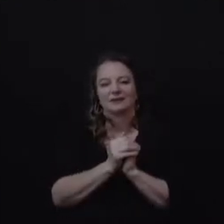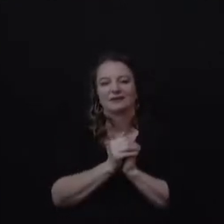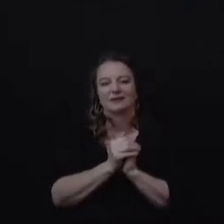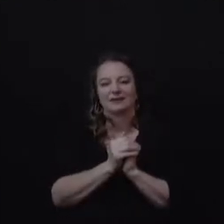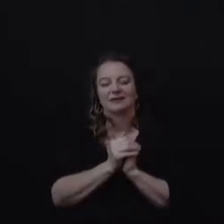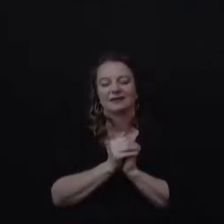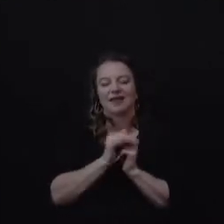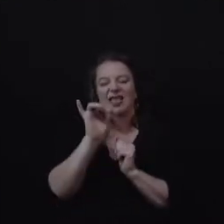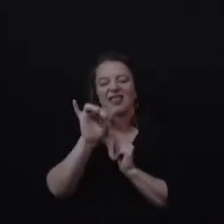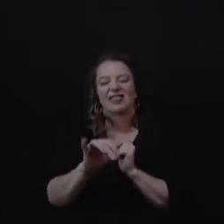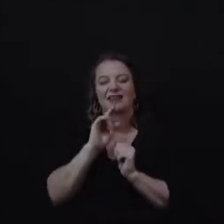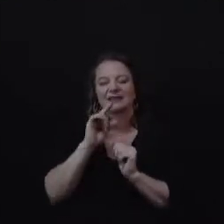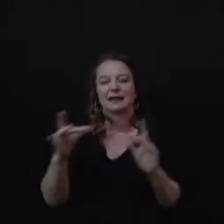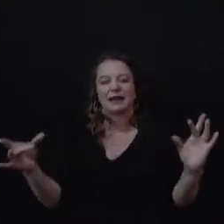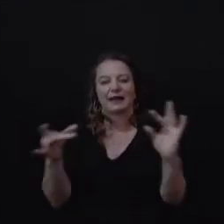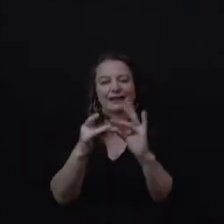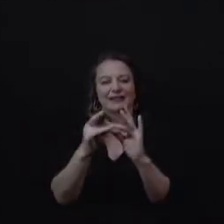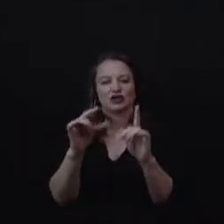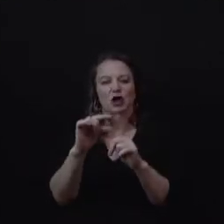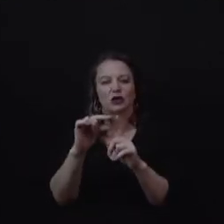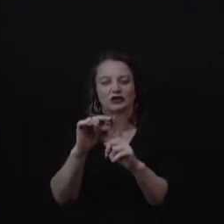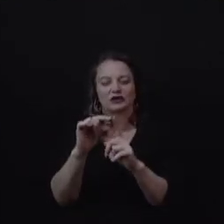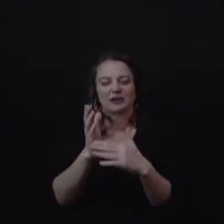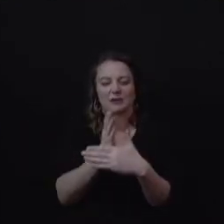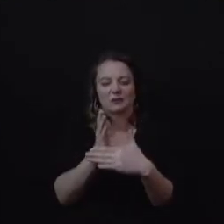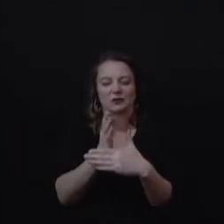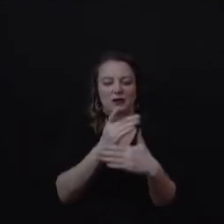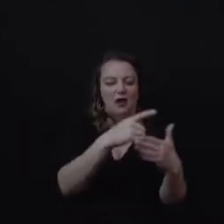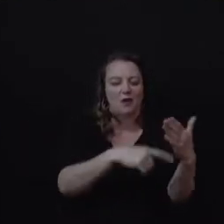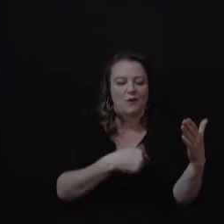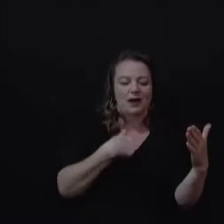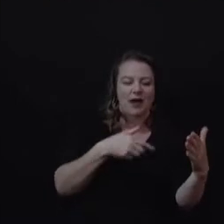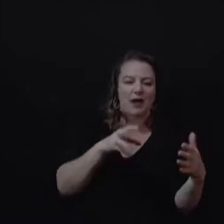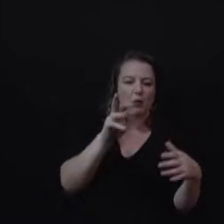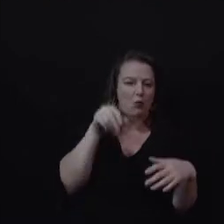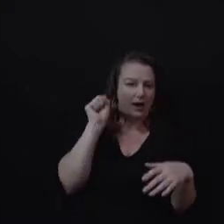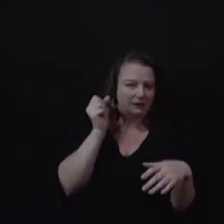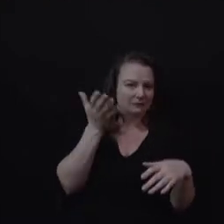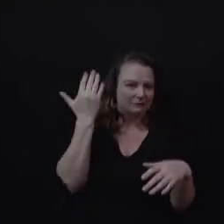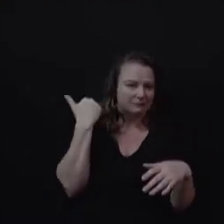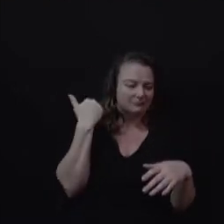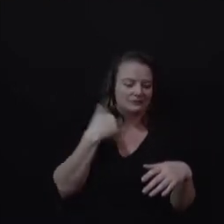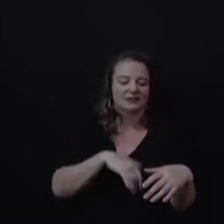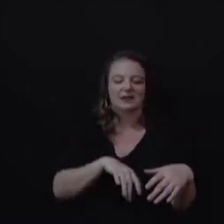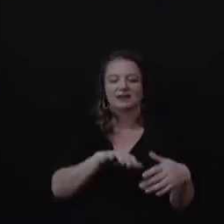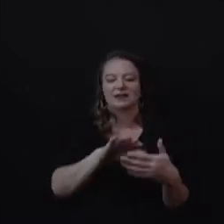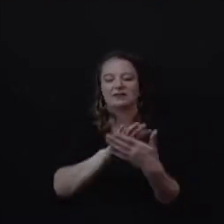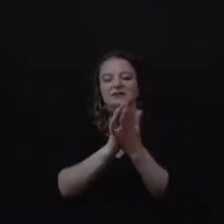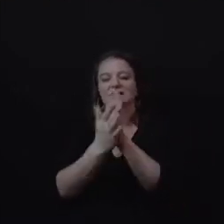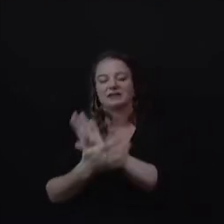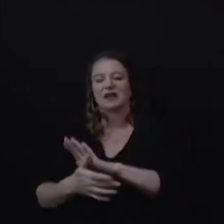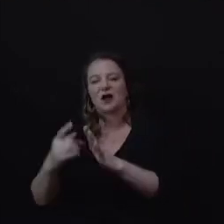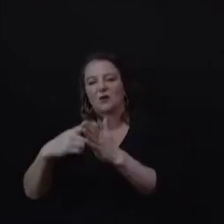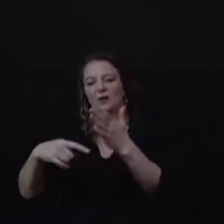It is the conjunction between what I was to what I am and what I will